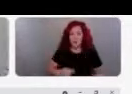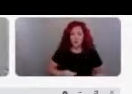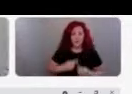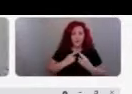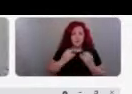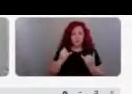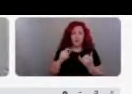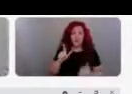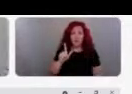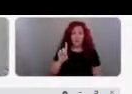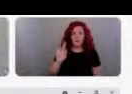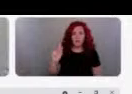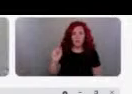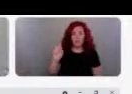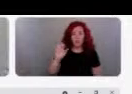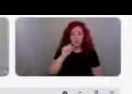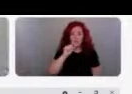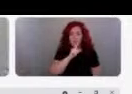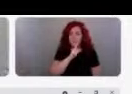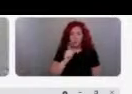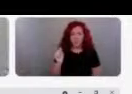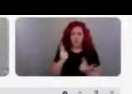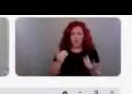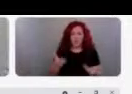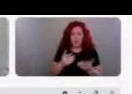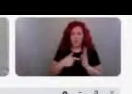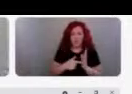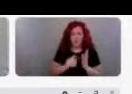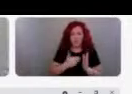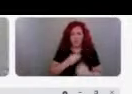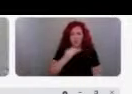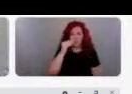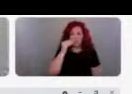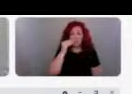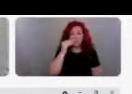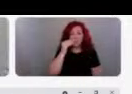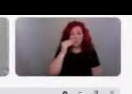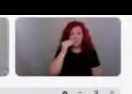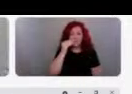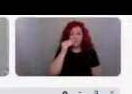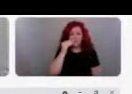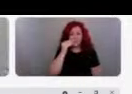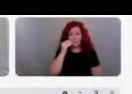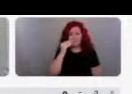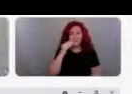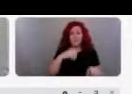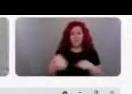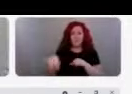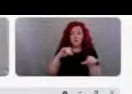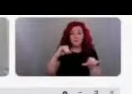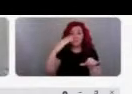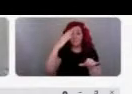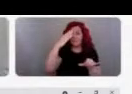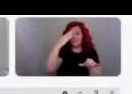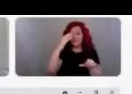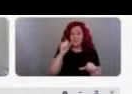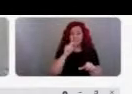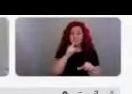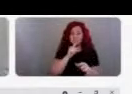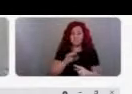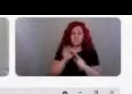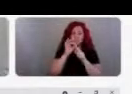ld-23 or scottsdale while we are all here to represent our home it's common knowledge that scottsdale is a unique tight-knit community of